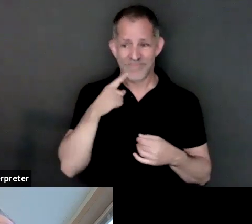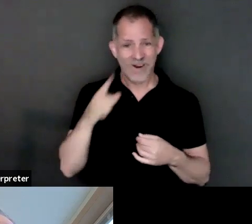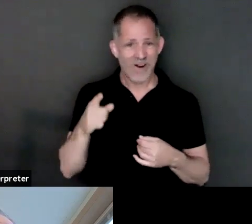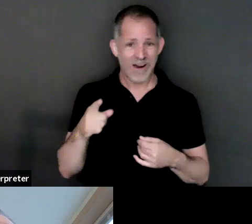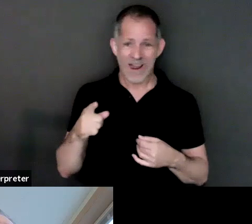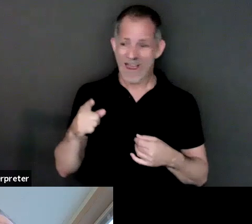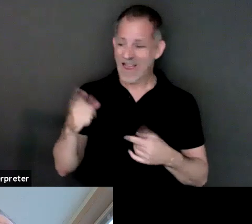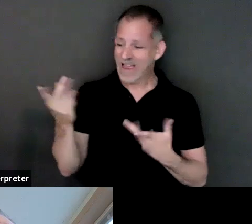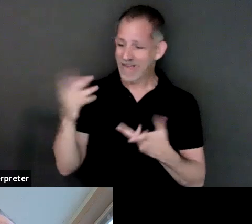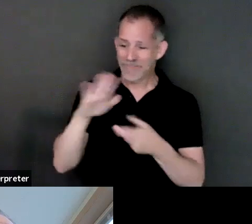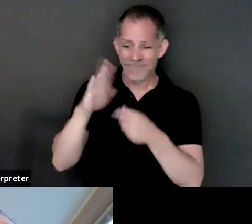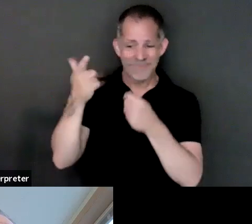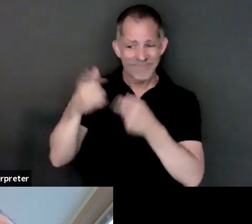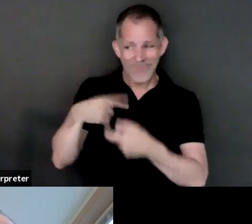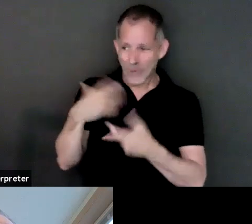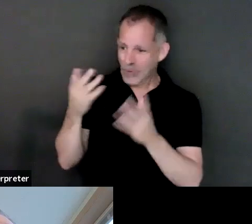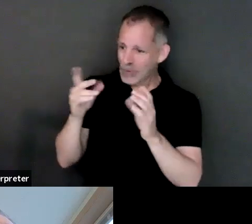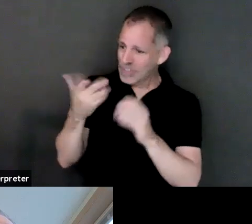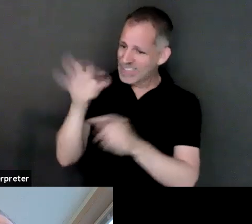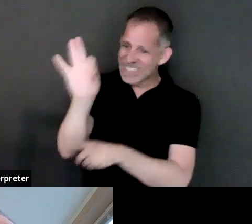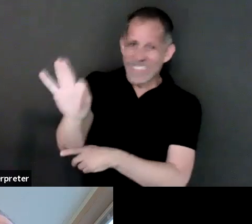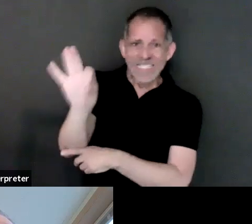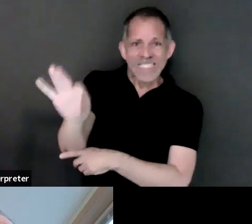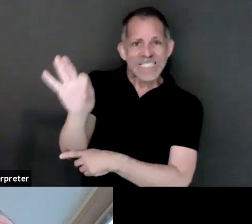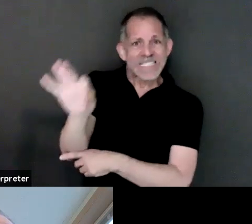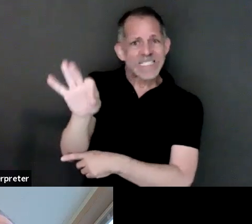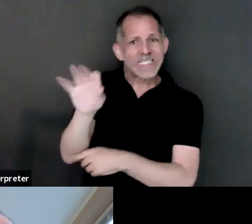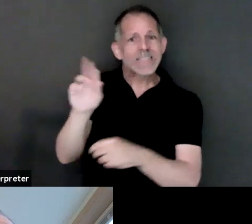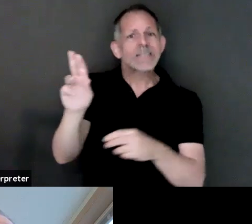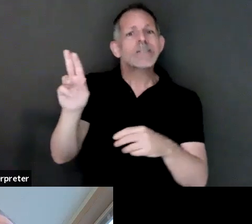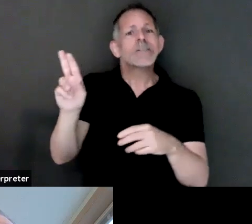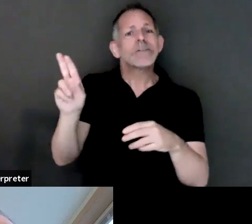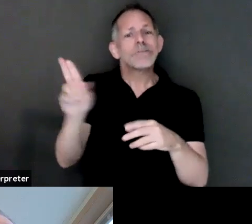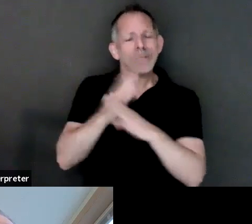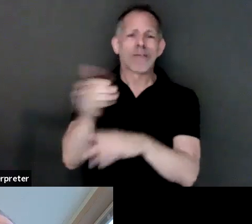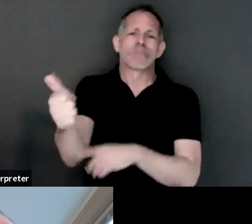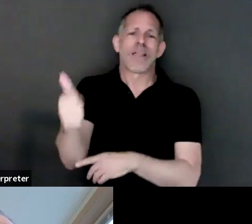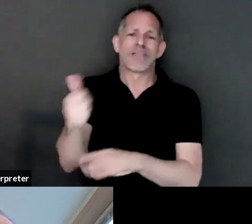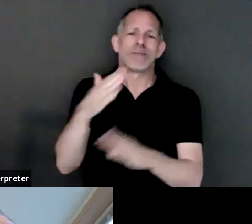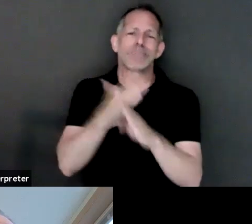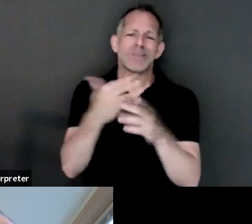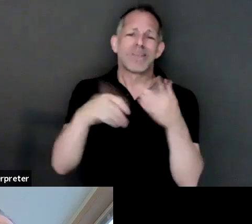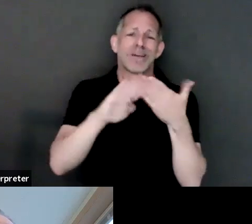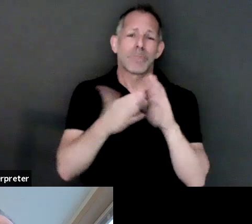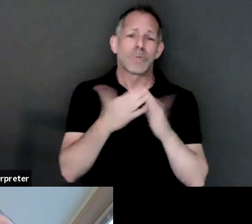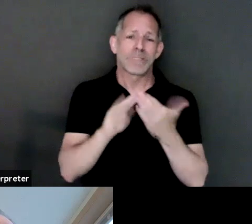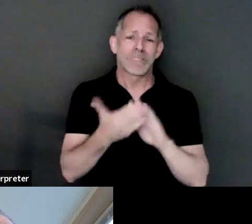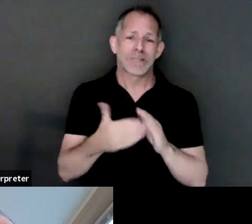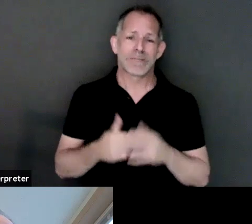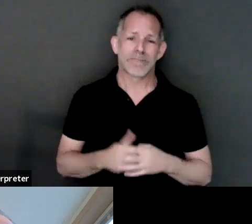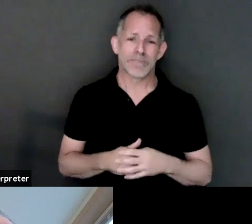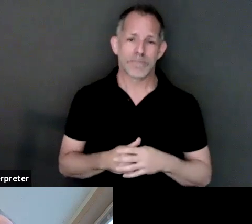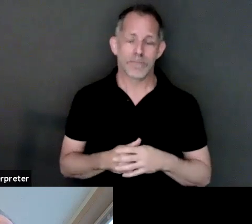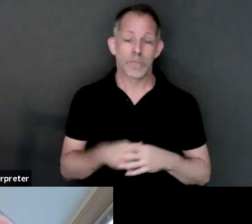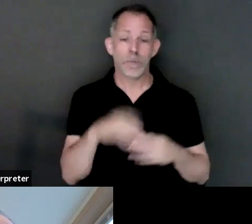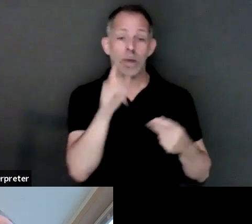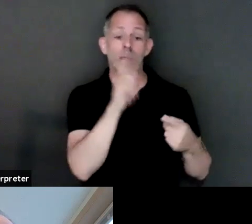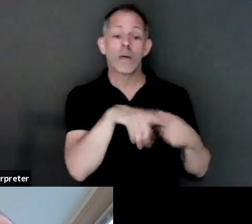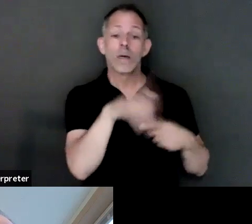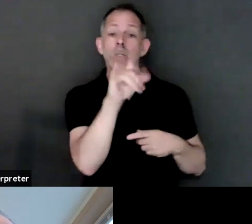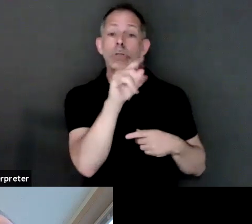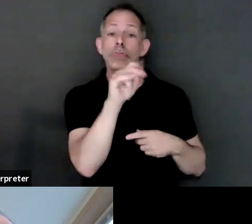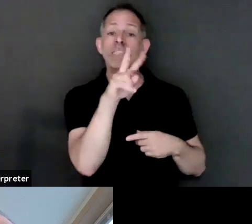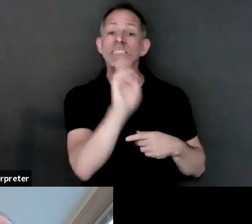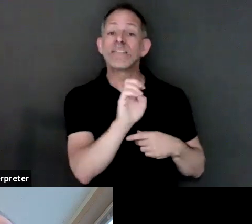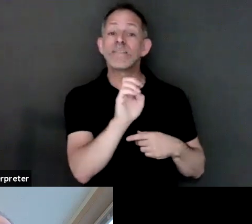comfortable with the current directive at this point, and we could change the word, but we wouldn't be able to enforce it any differently